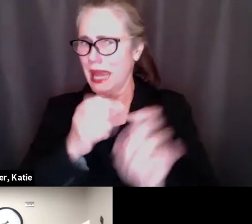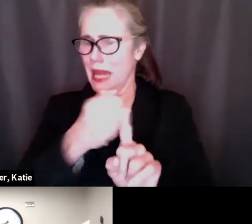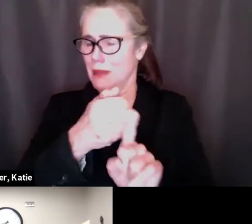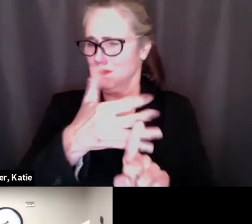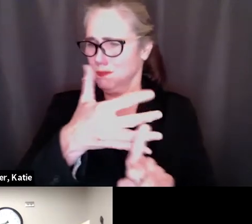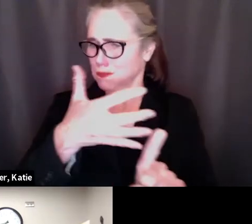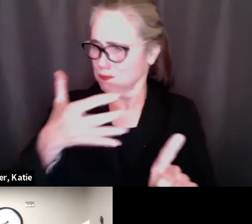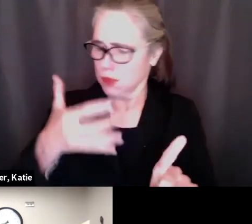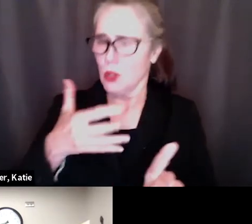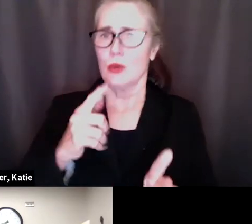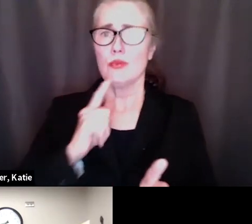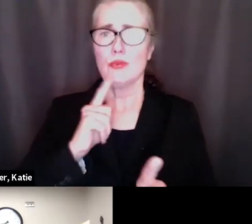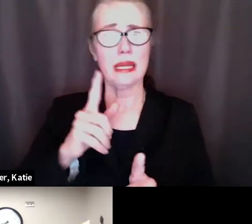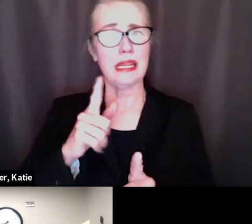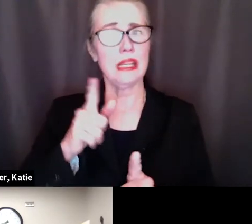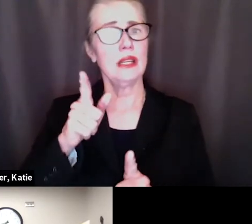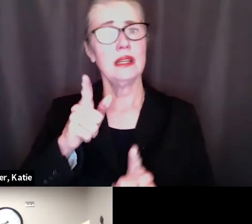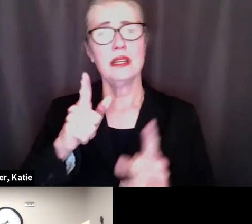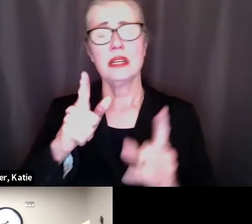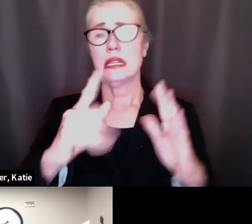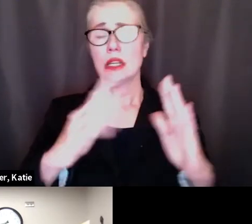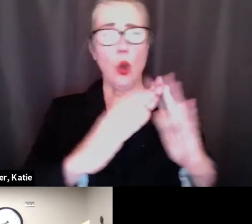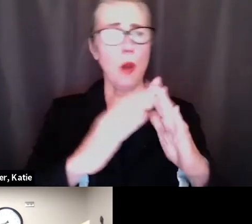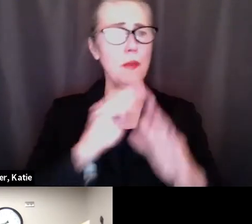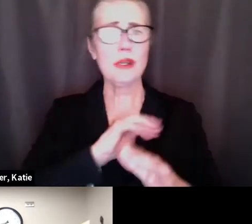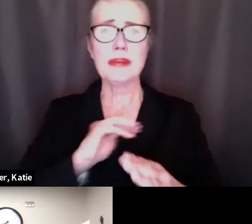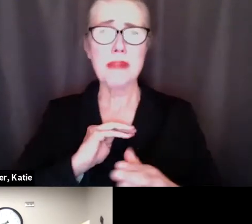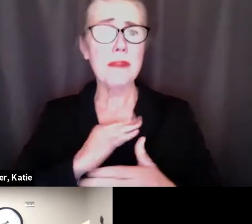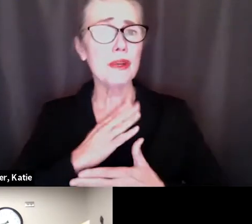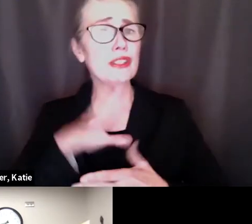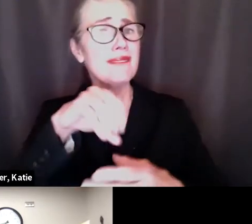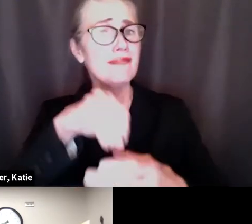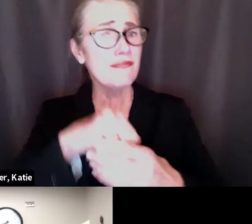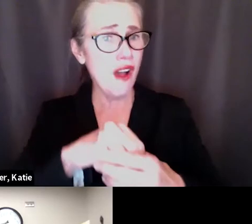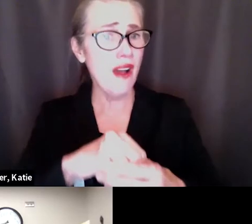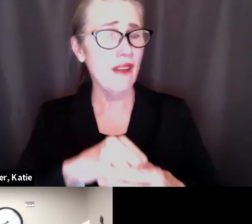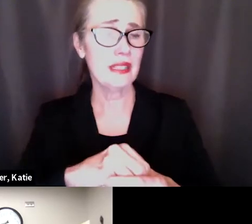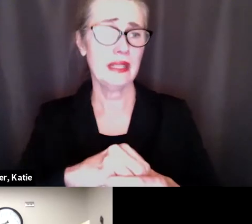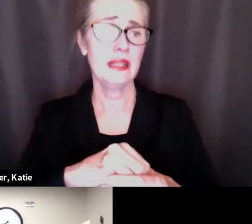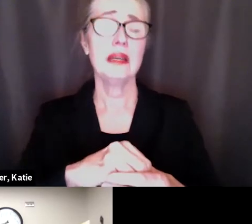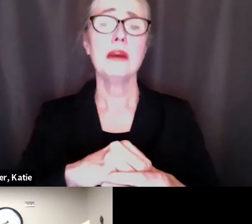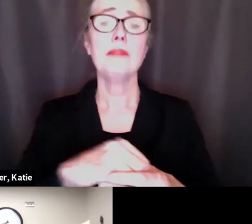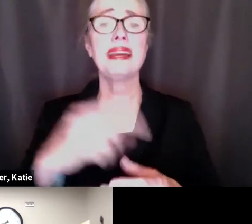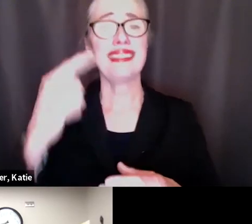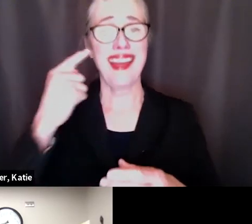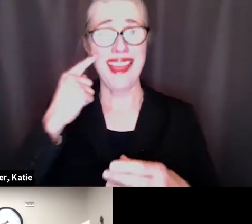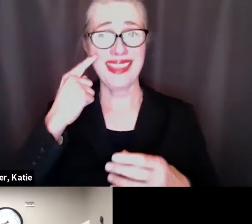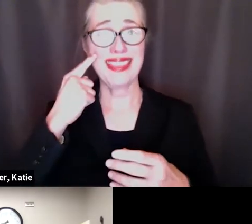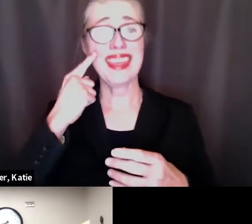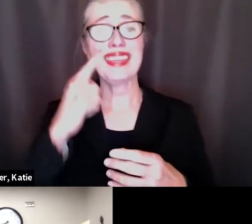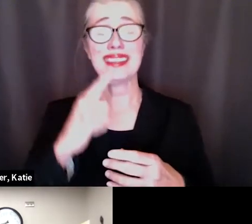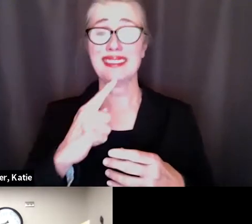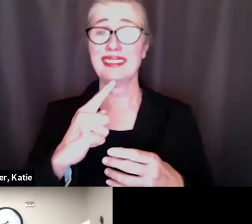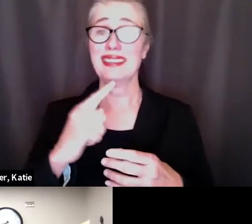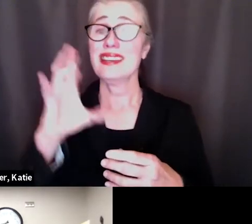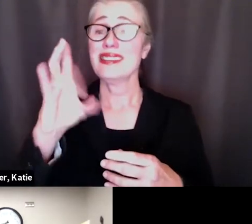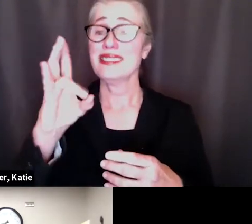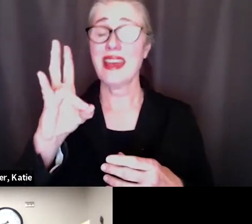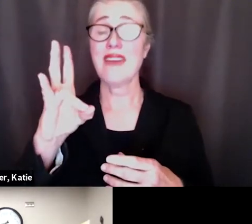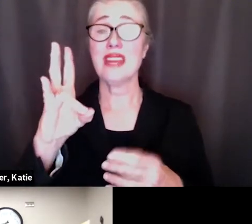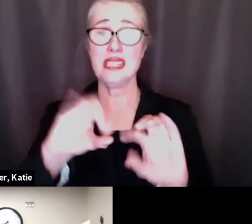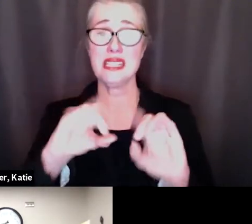appreciate the involvement of so many community members but in the end i do believe that seven districts creates a more personal and